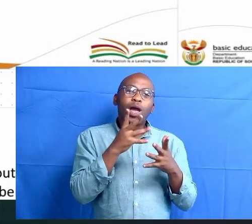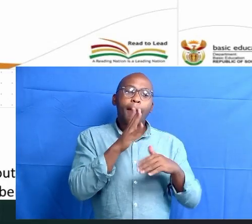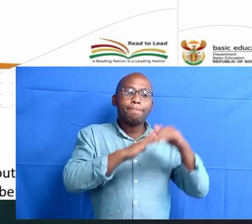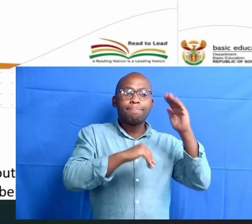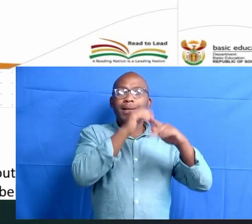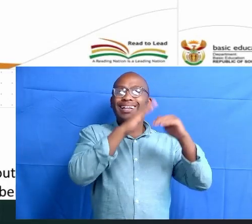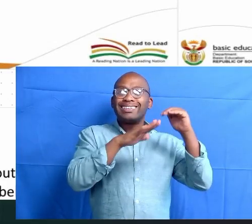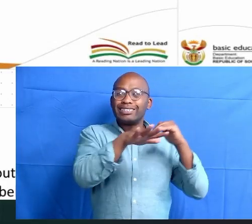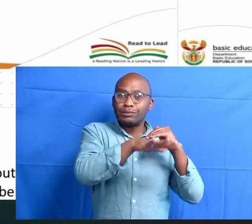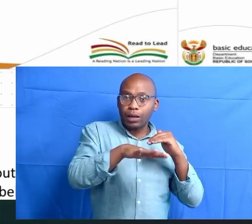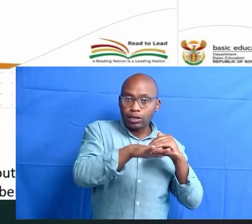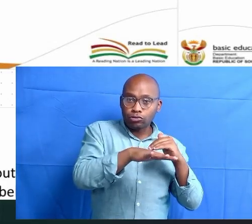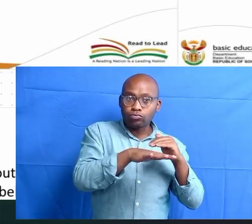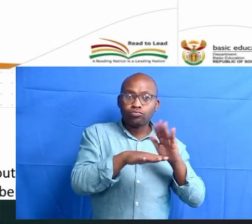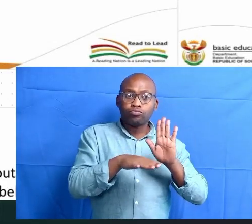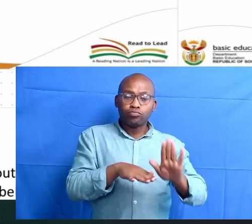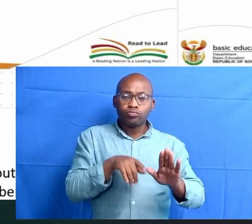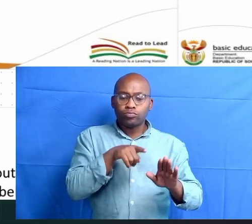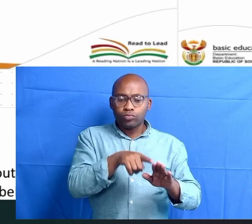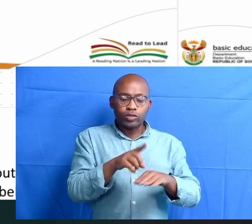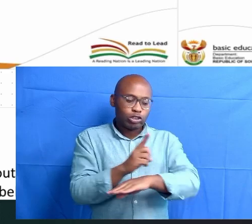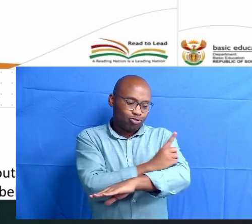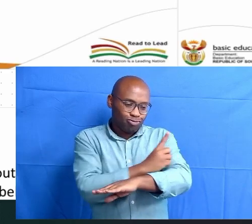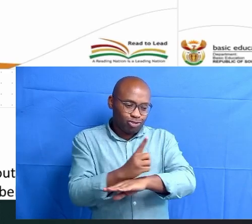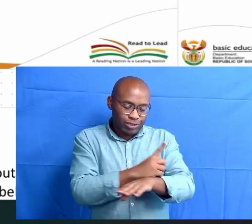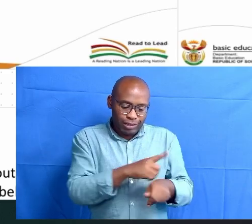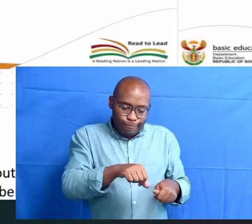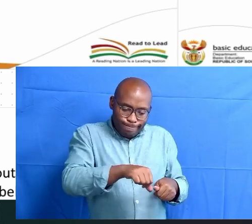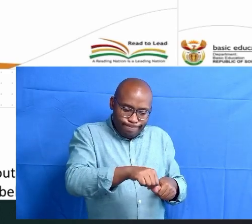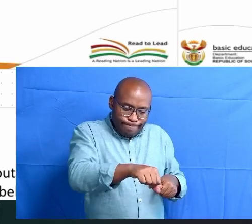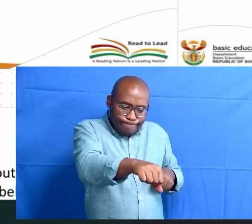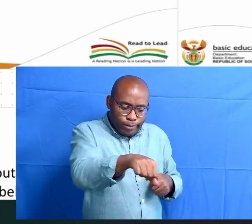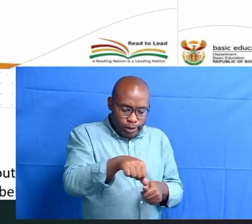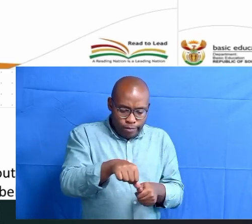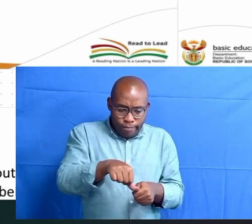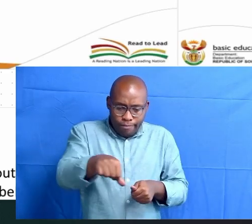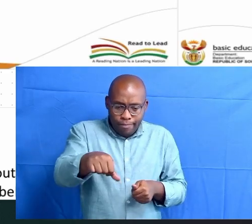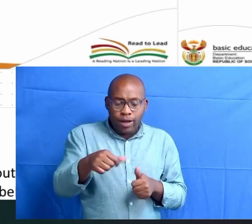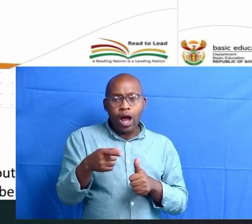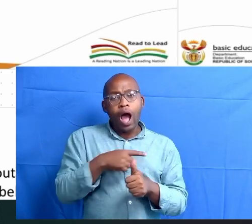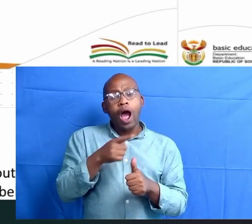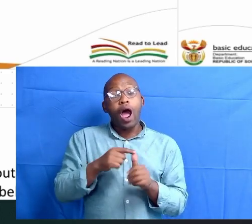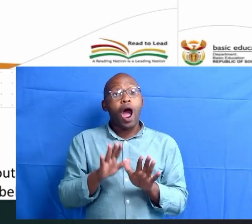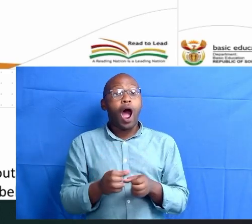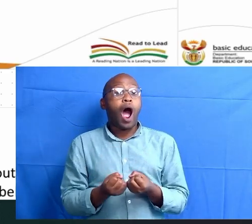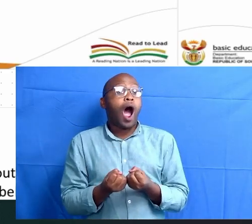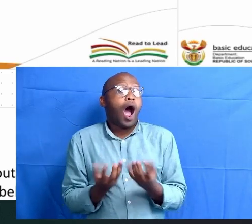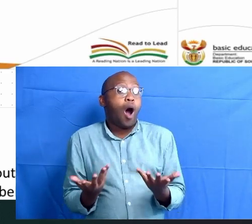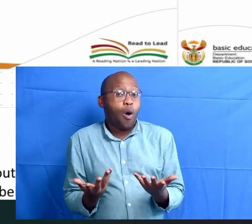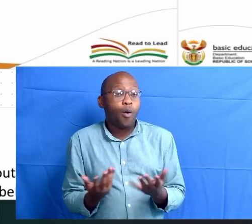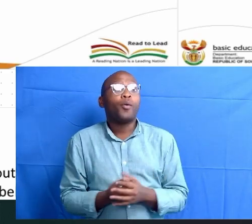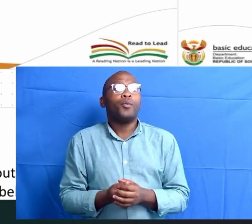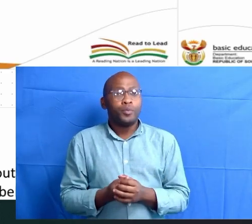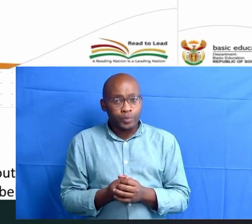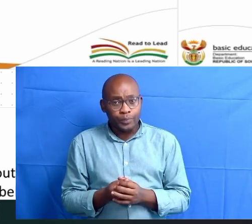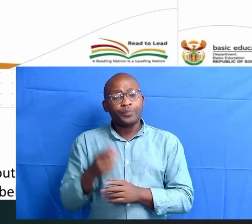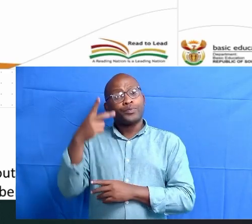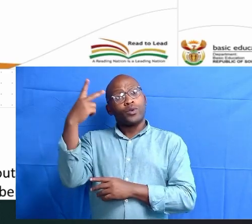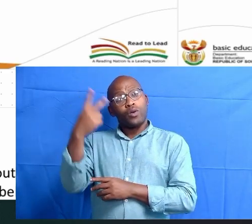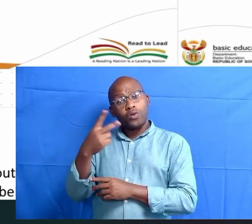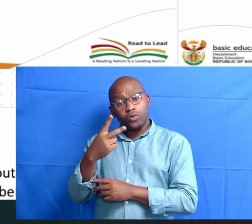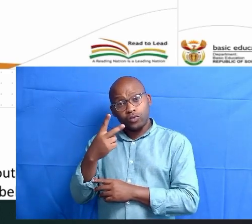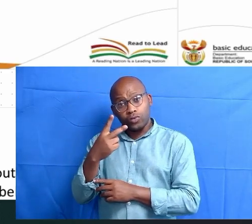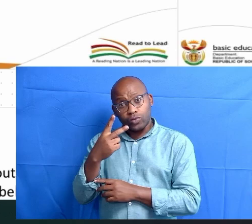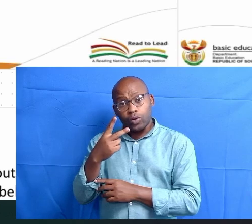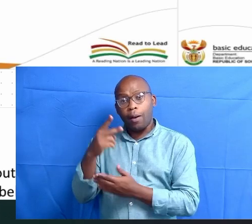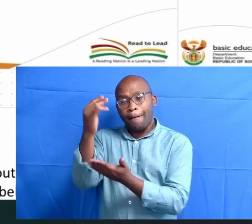Calculate the actual length and the actual distance when map or plans measured are known. And also